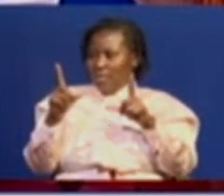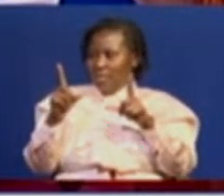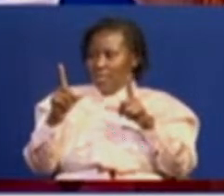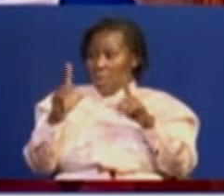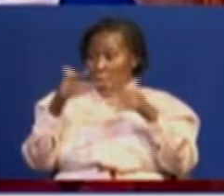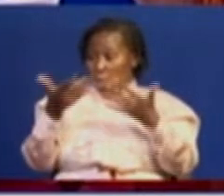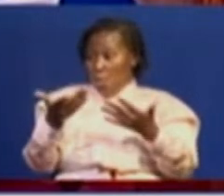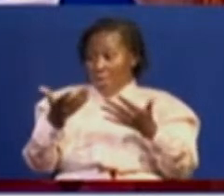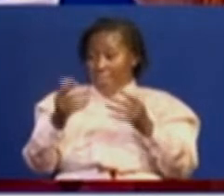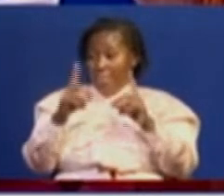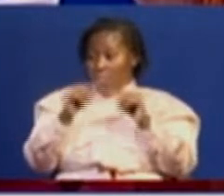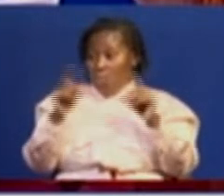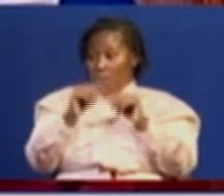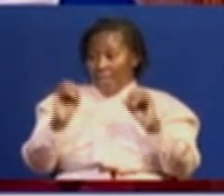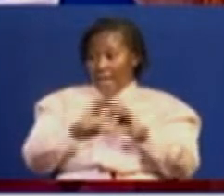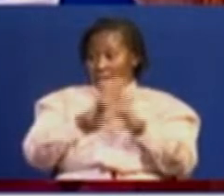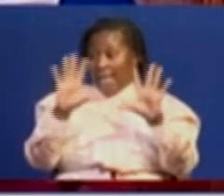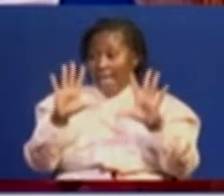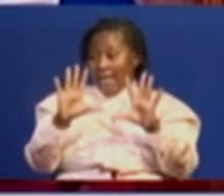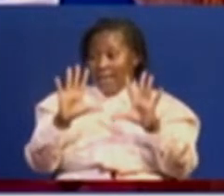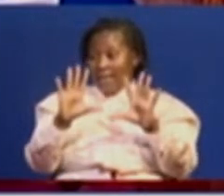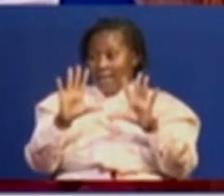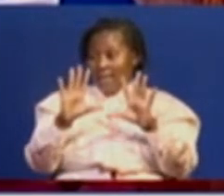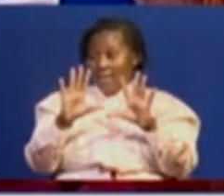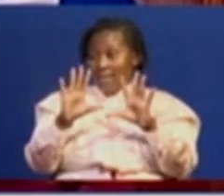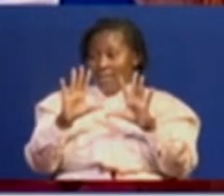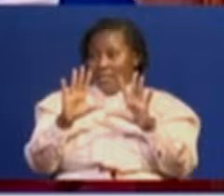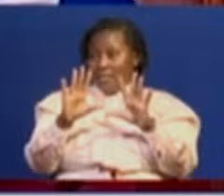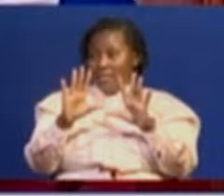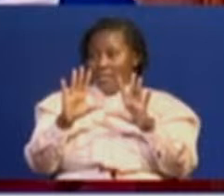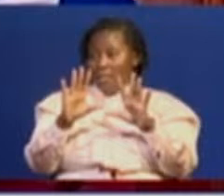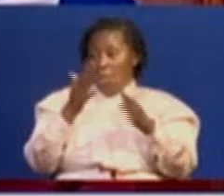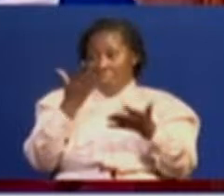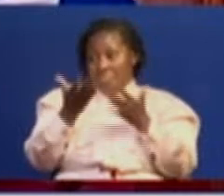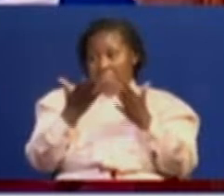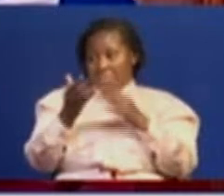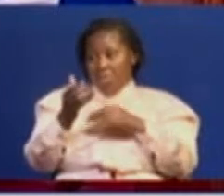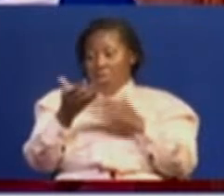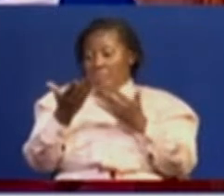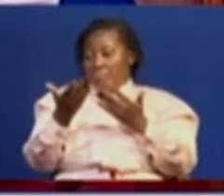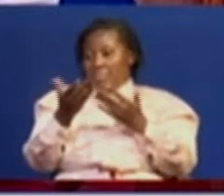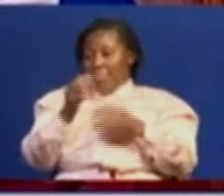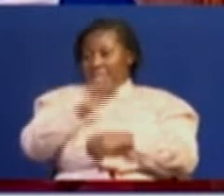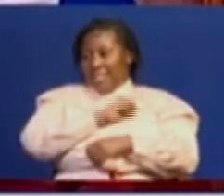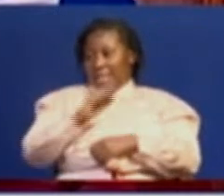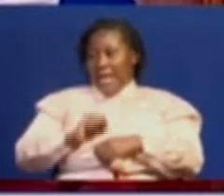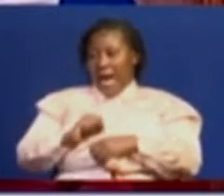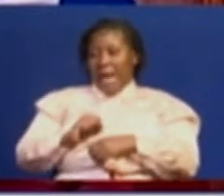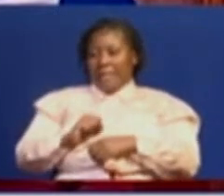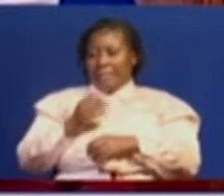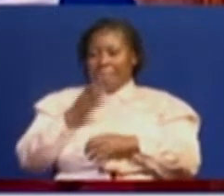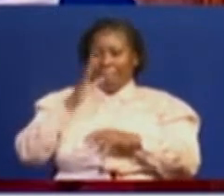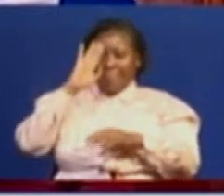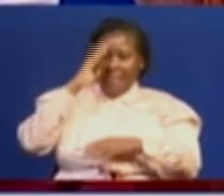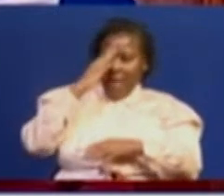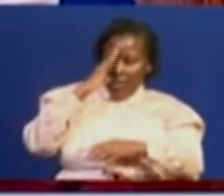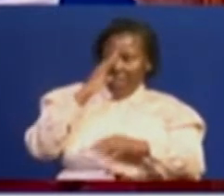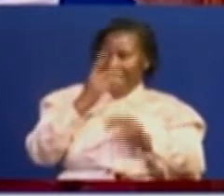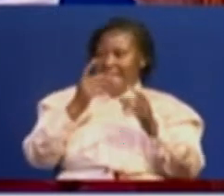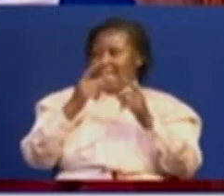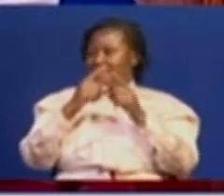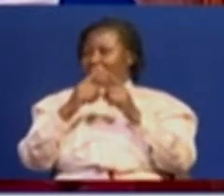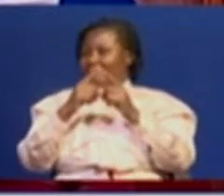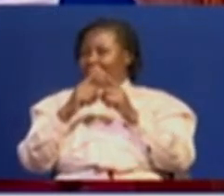All the transcripts are clear? Well, unless Honorable Senators are doubting the English translation. I am well guided, Your Lord.